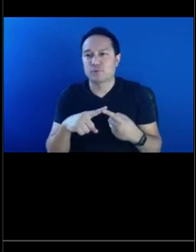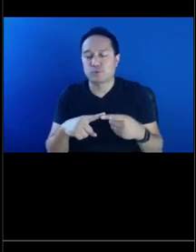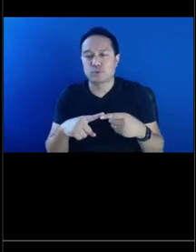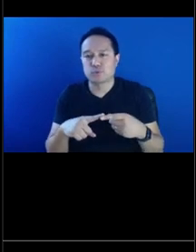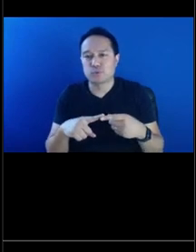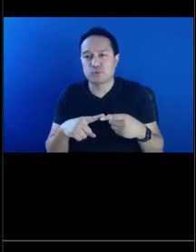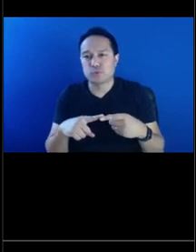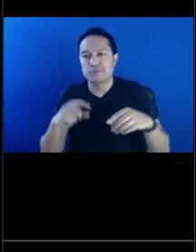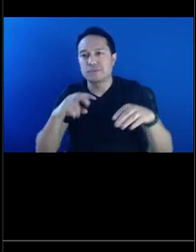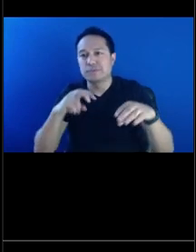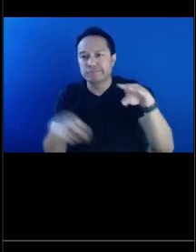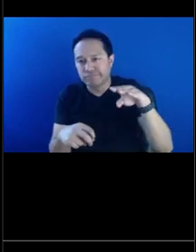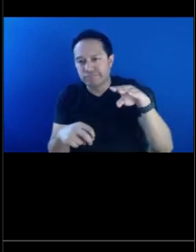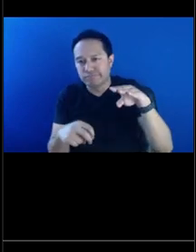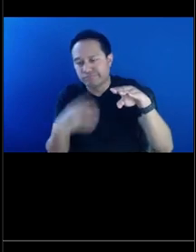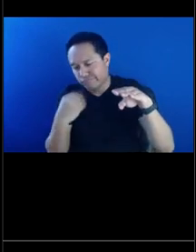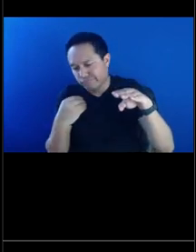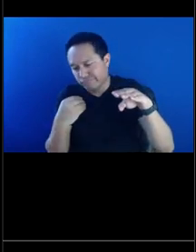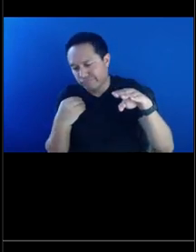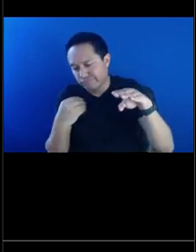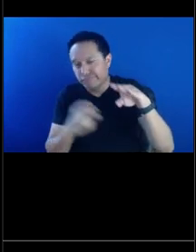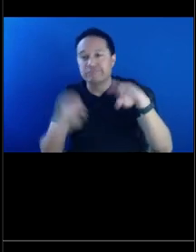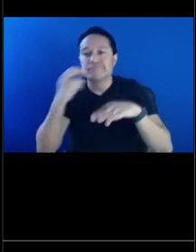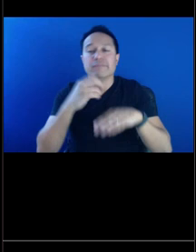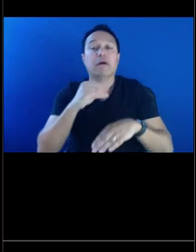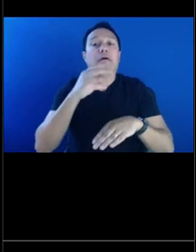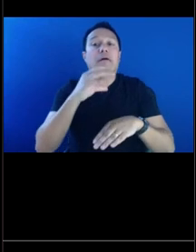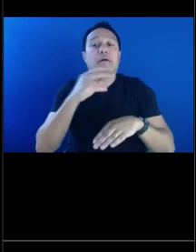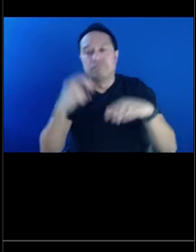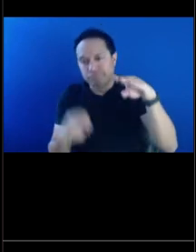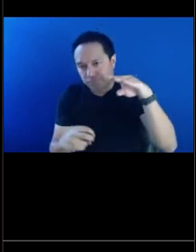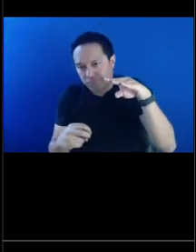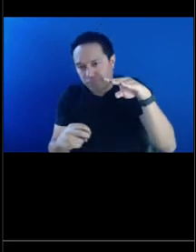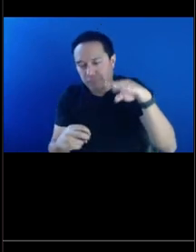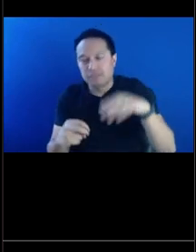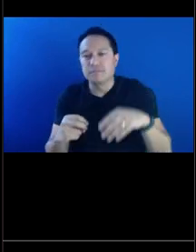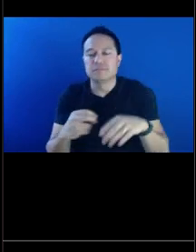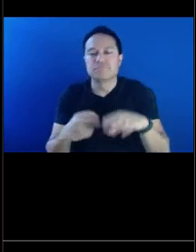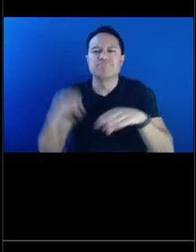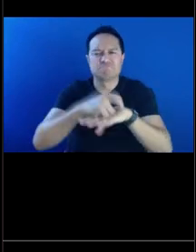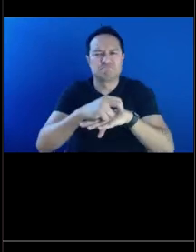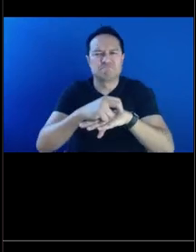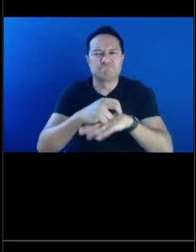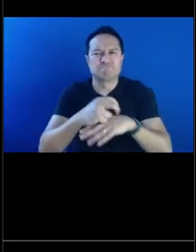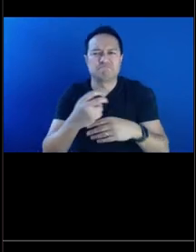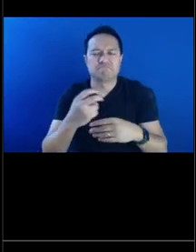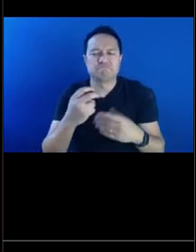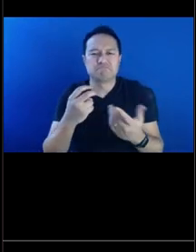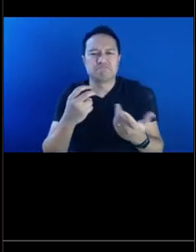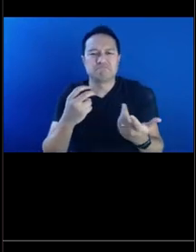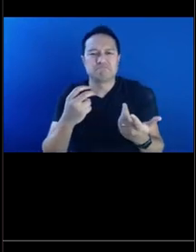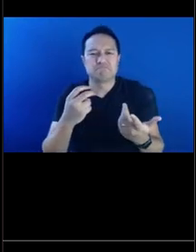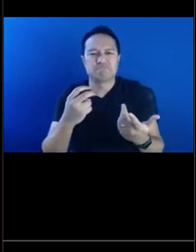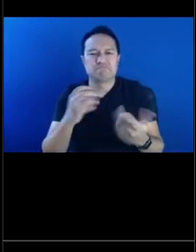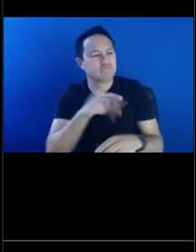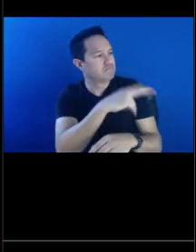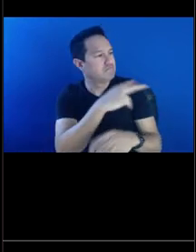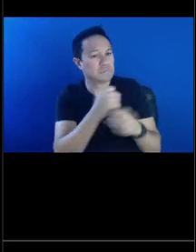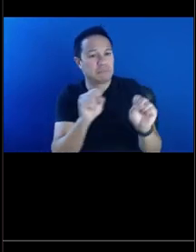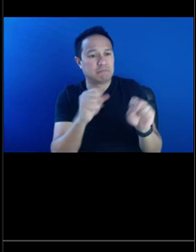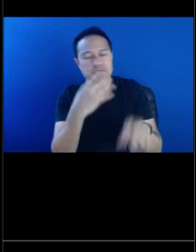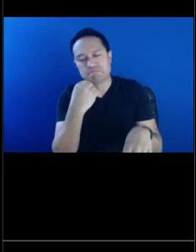or 20 minutes. And then usually it's safe from predators and things like that. And that's a really important time for people not